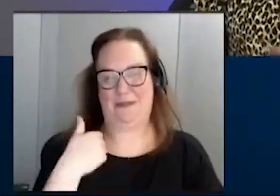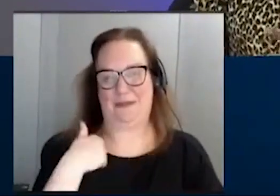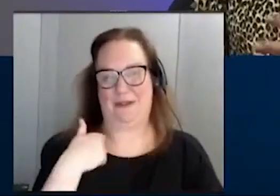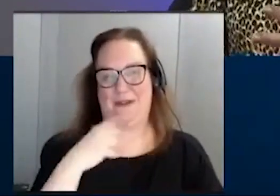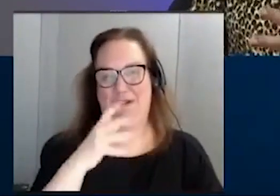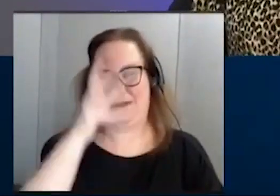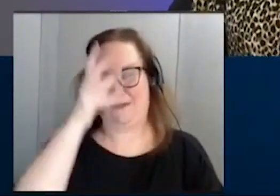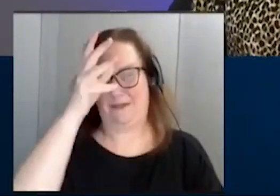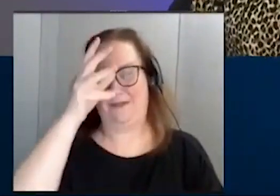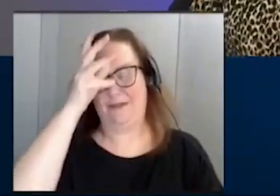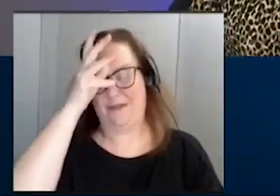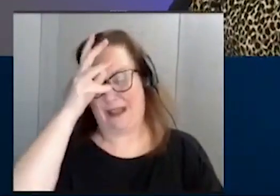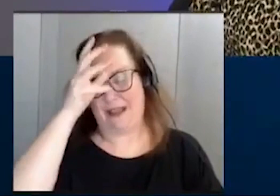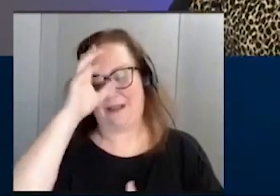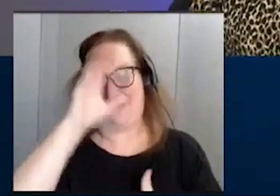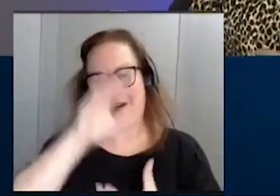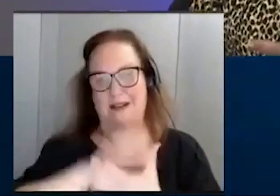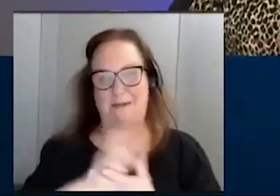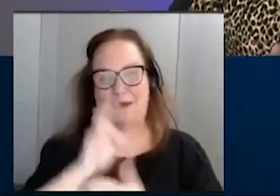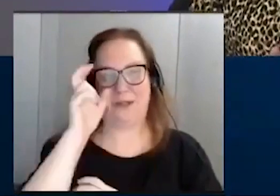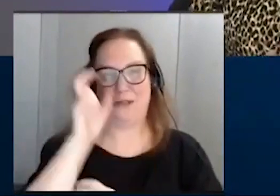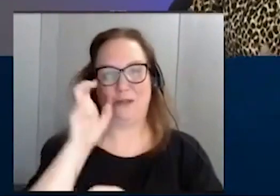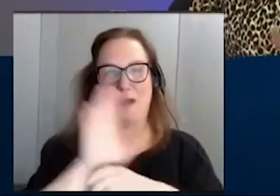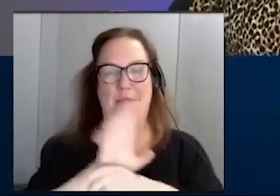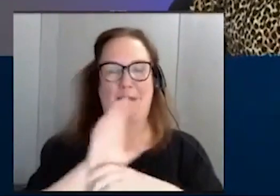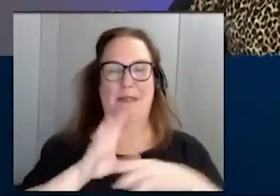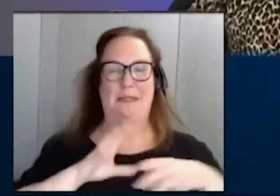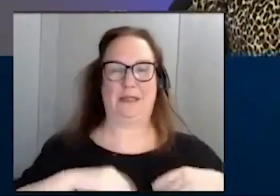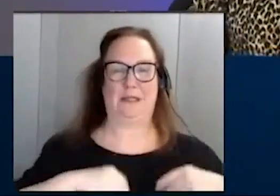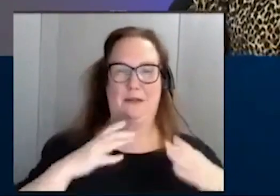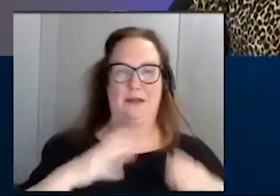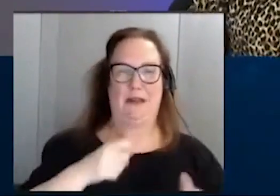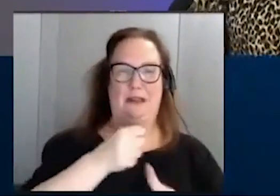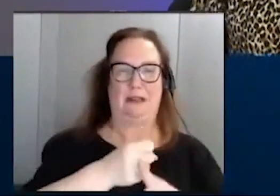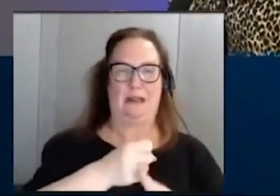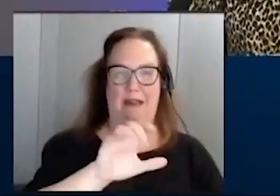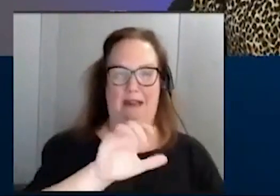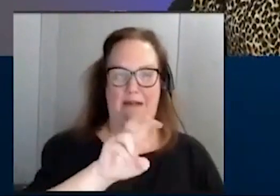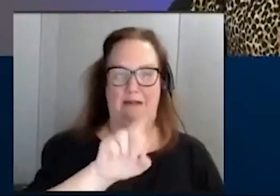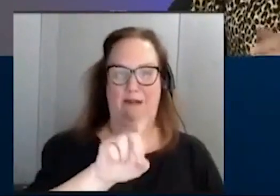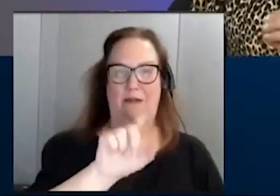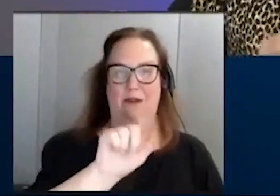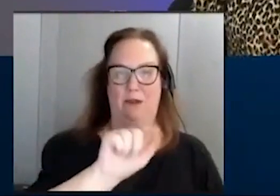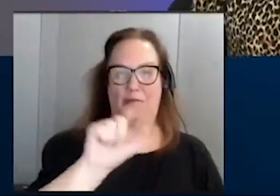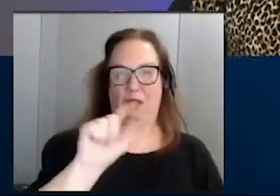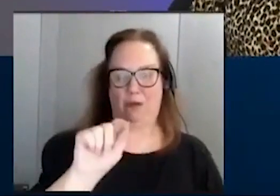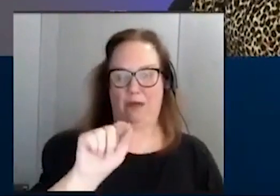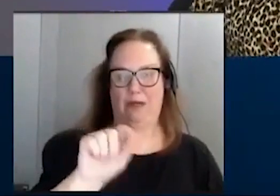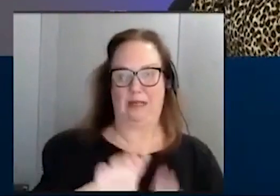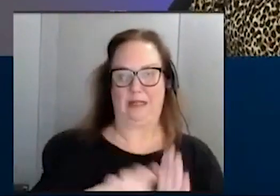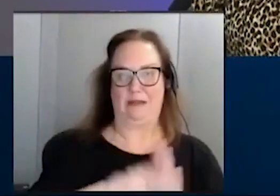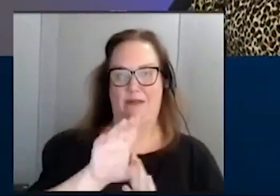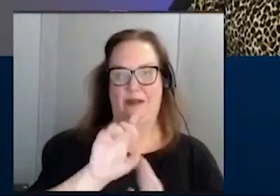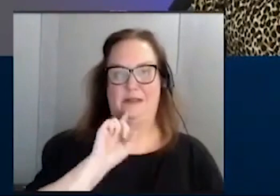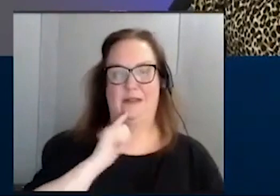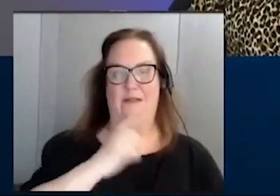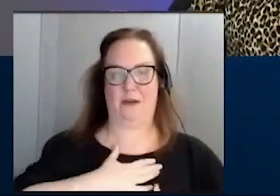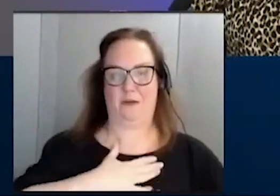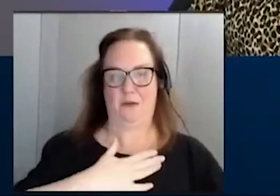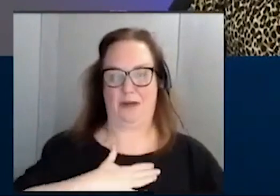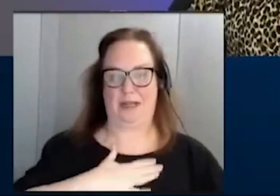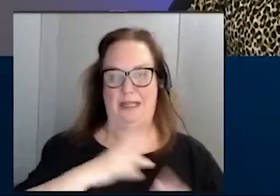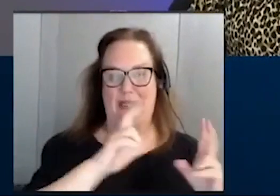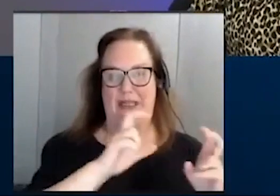husband. He's a trucking business owner who first got COVID back in April of 2020. He developed severe breathing issues in